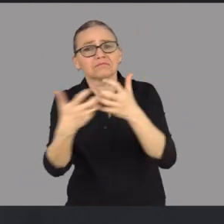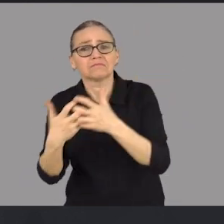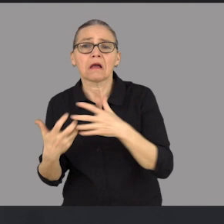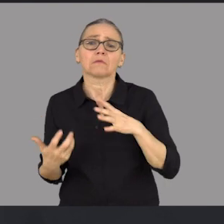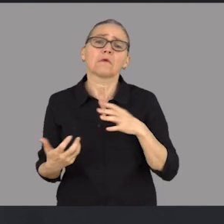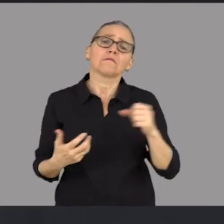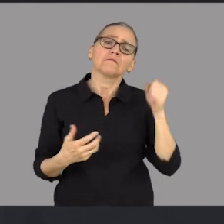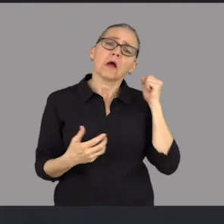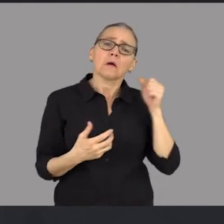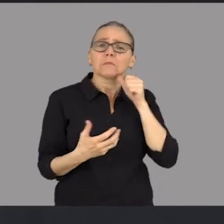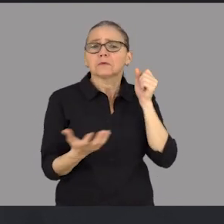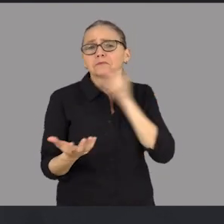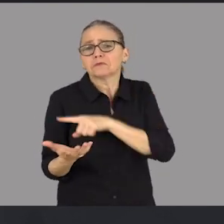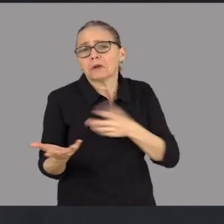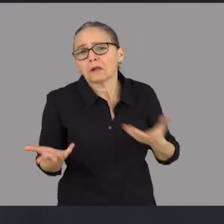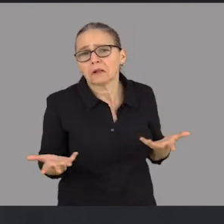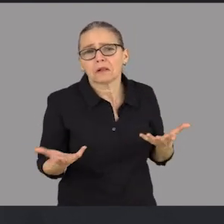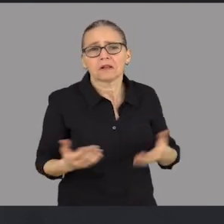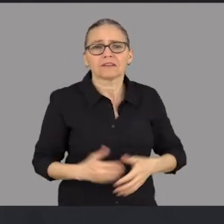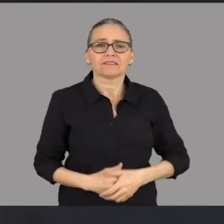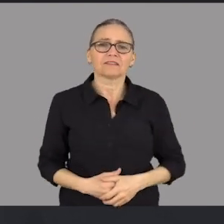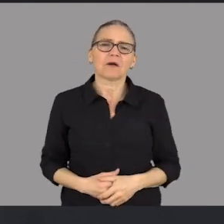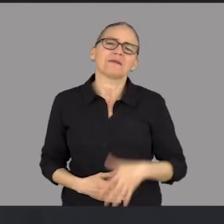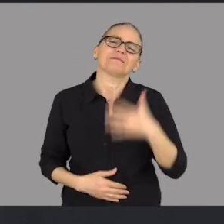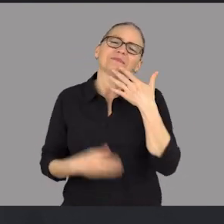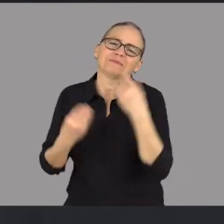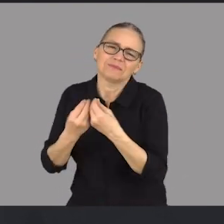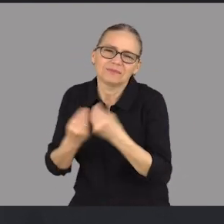it's not usually that difficult.